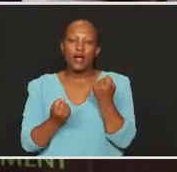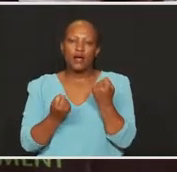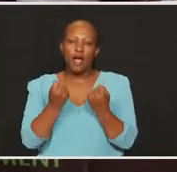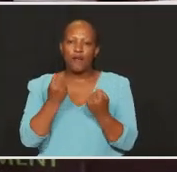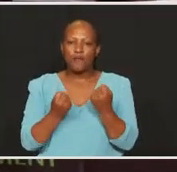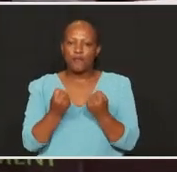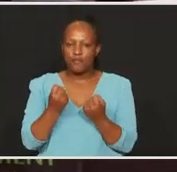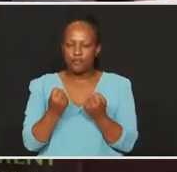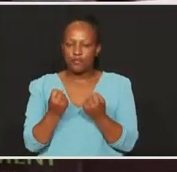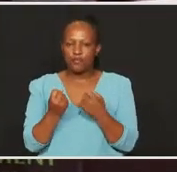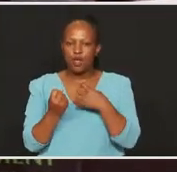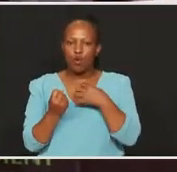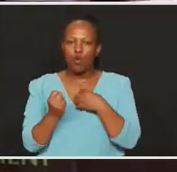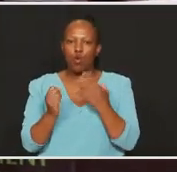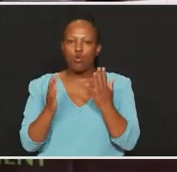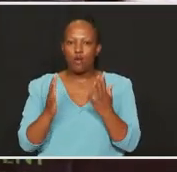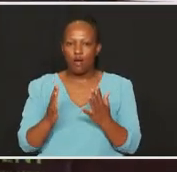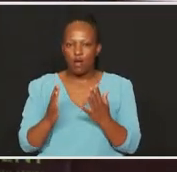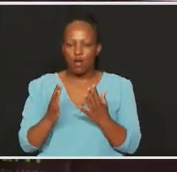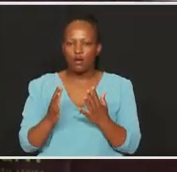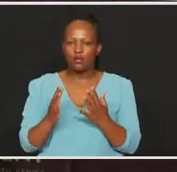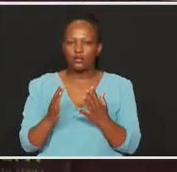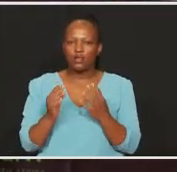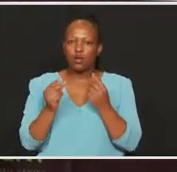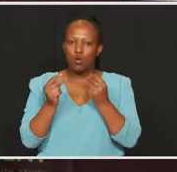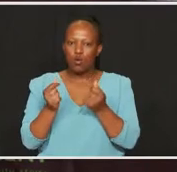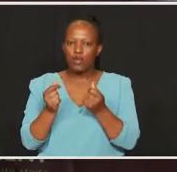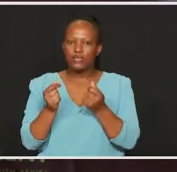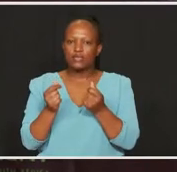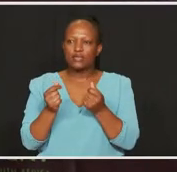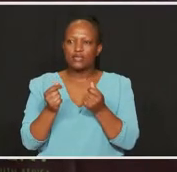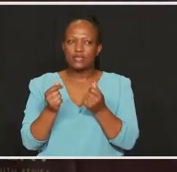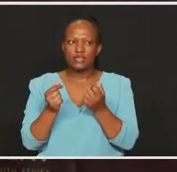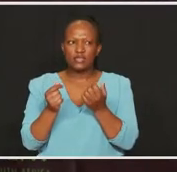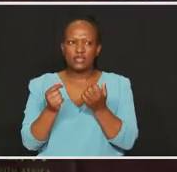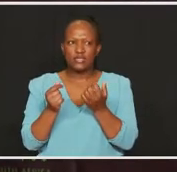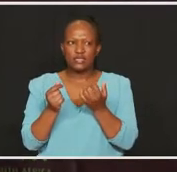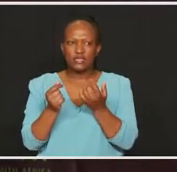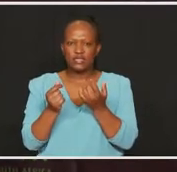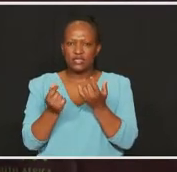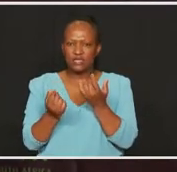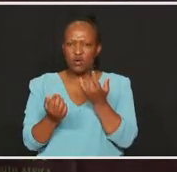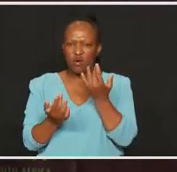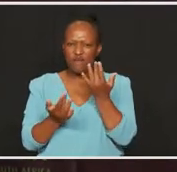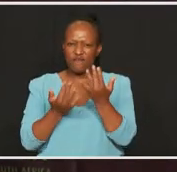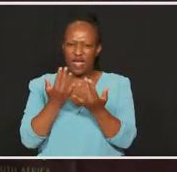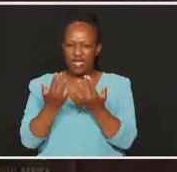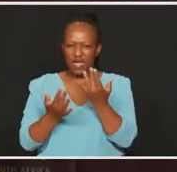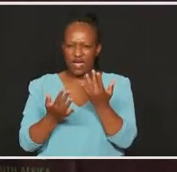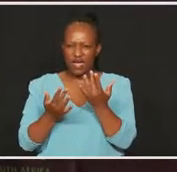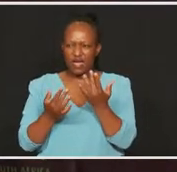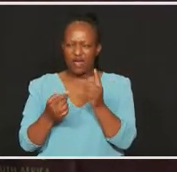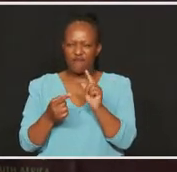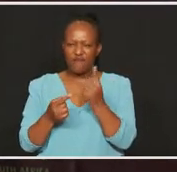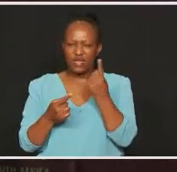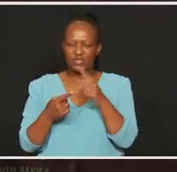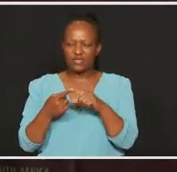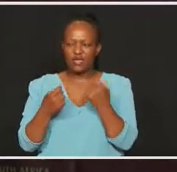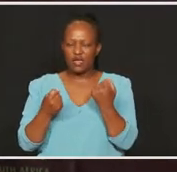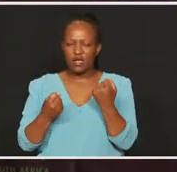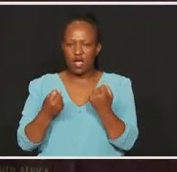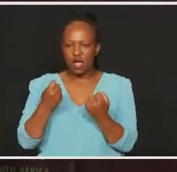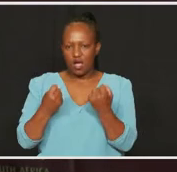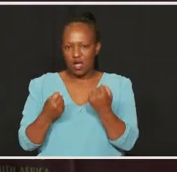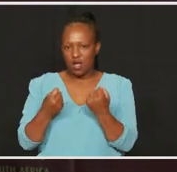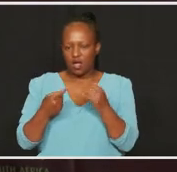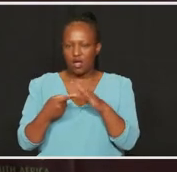owners to quickly go attend to them they are probably on fire the first one is a